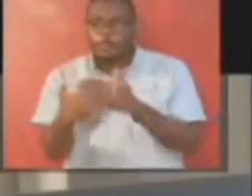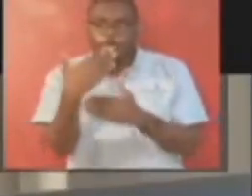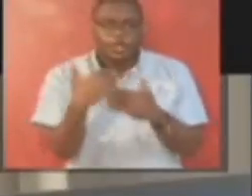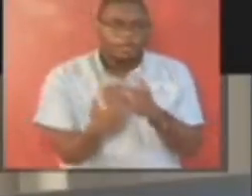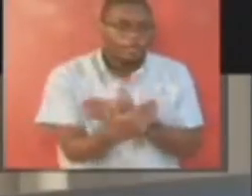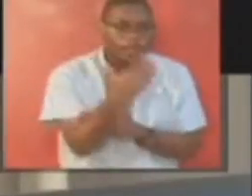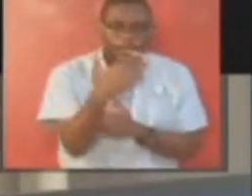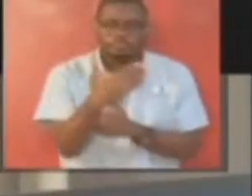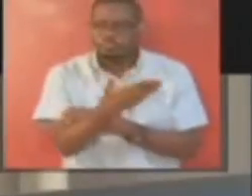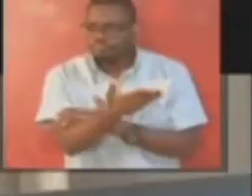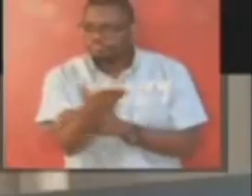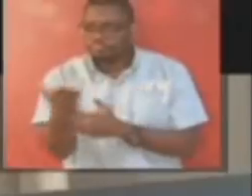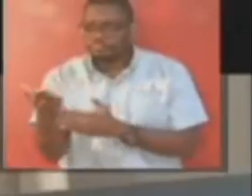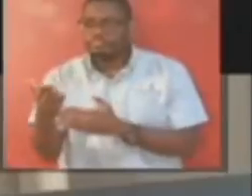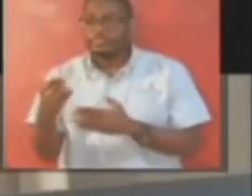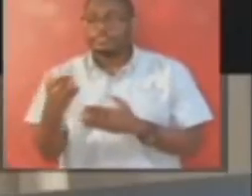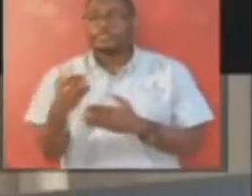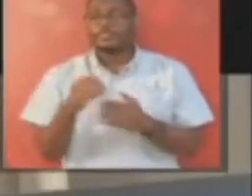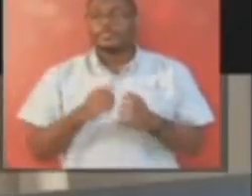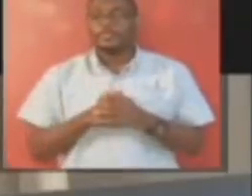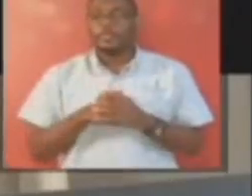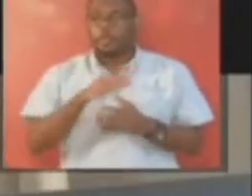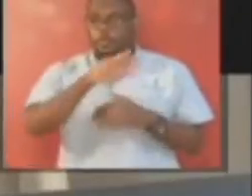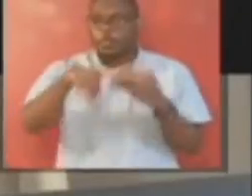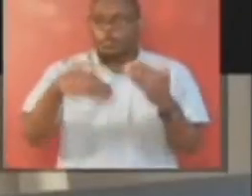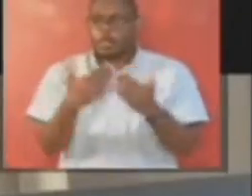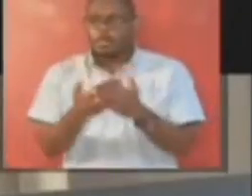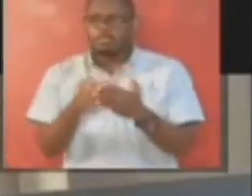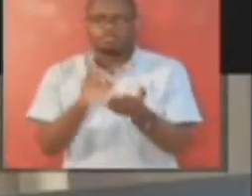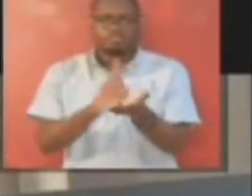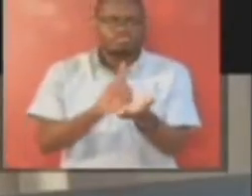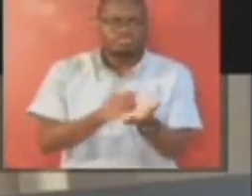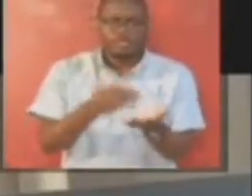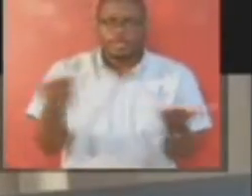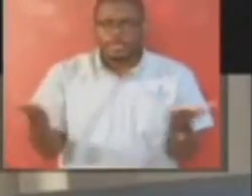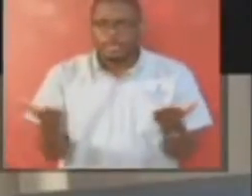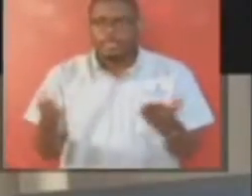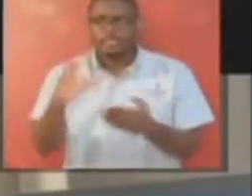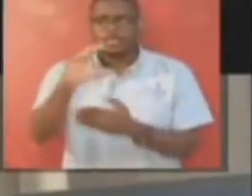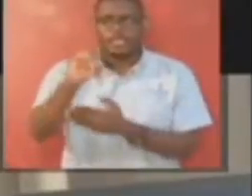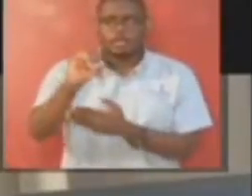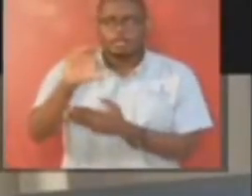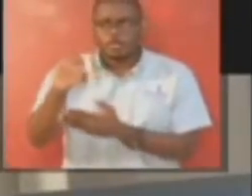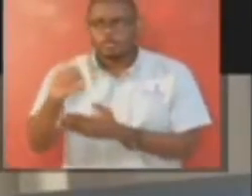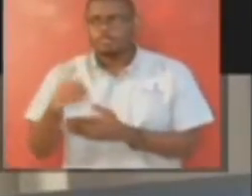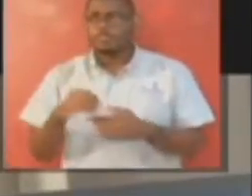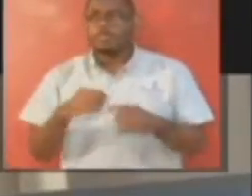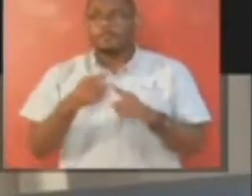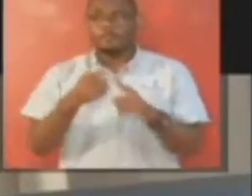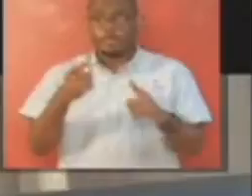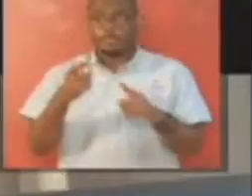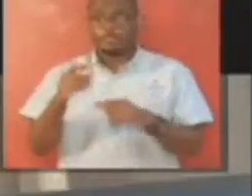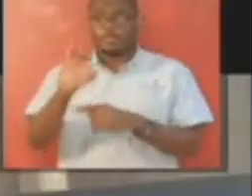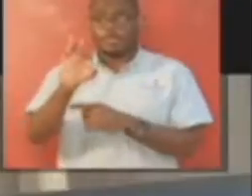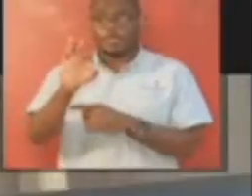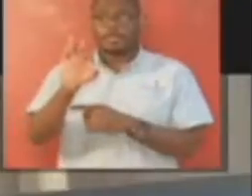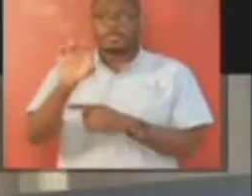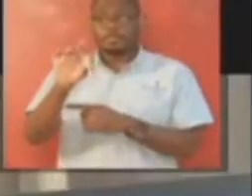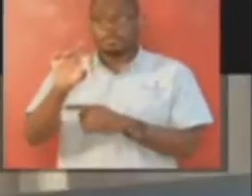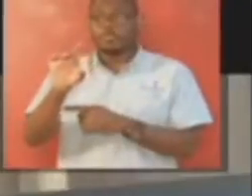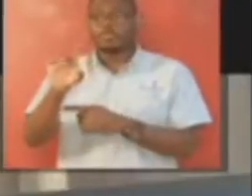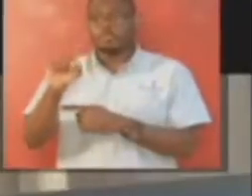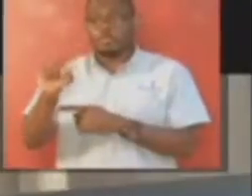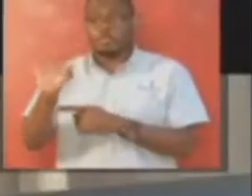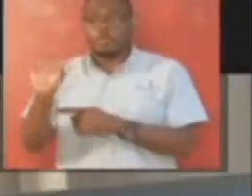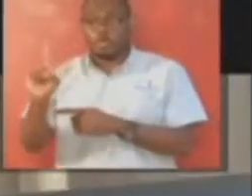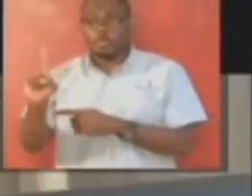and the doctors there, CMO, and members of the panel. Stephen Cummings, 98.1 FM. My two questions are